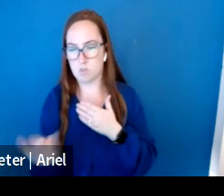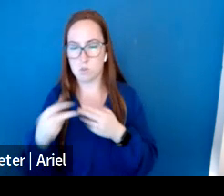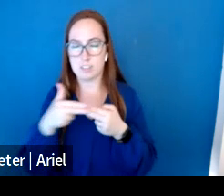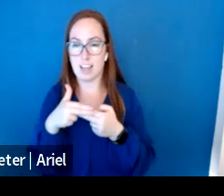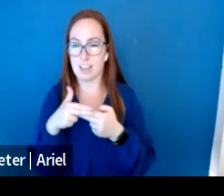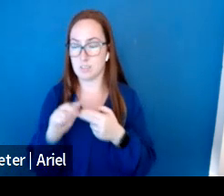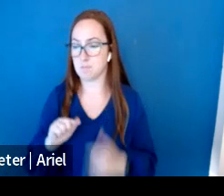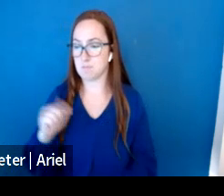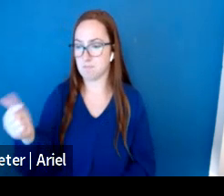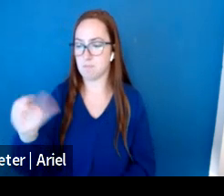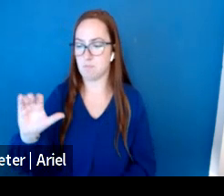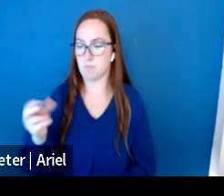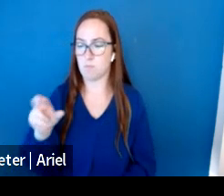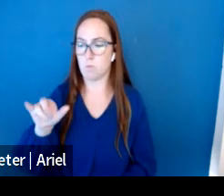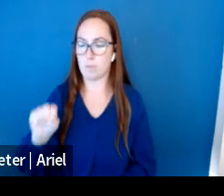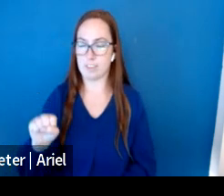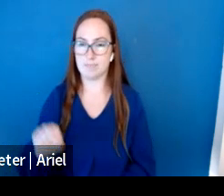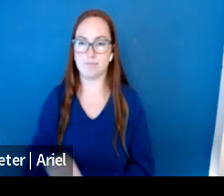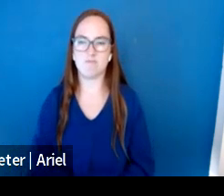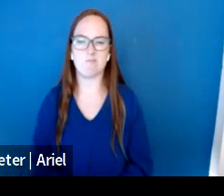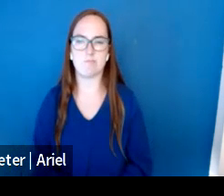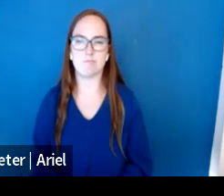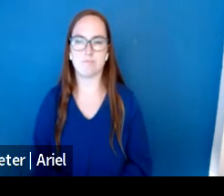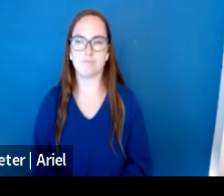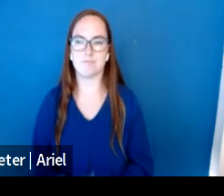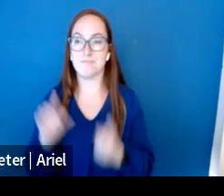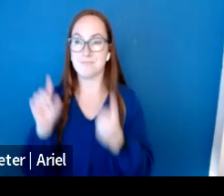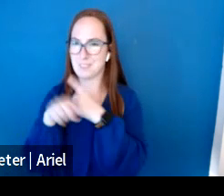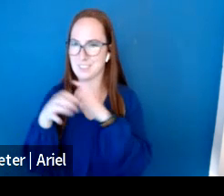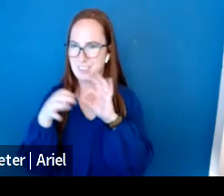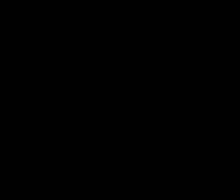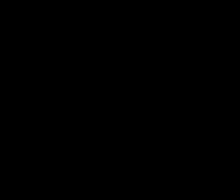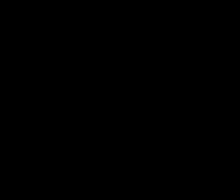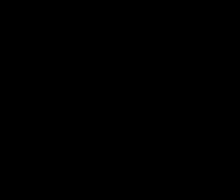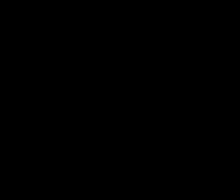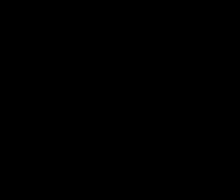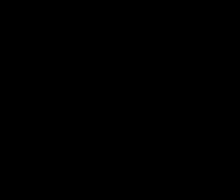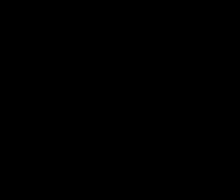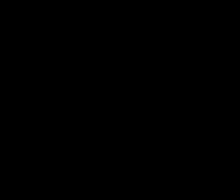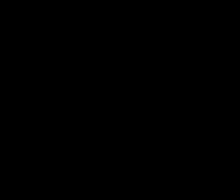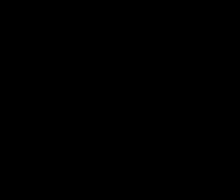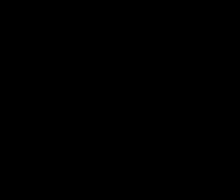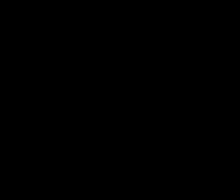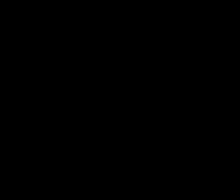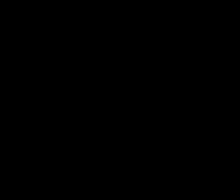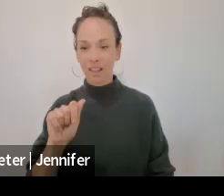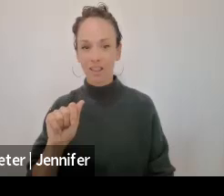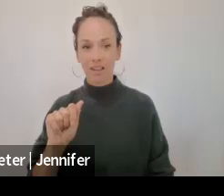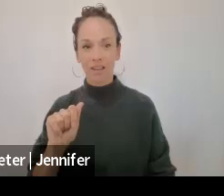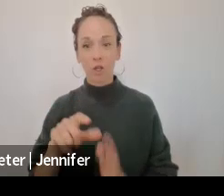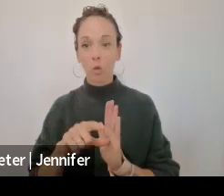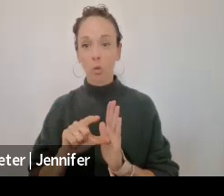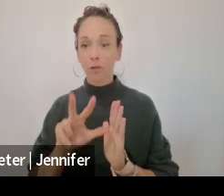Chris, take it away. Thank you, Daniella. Review 360 is a platform and behavioral